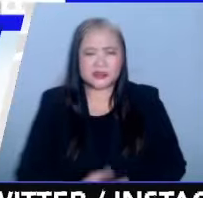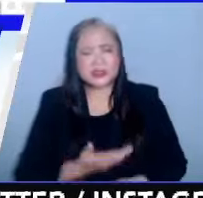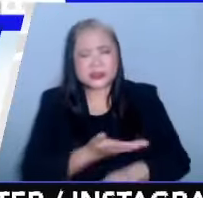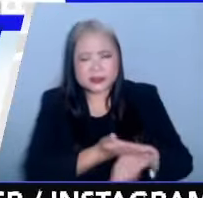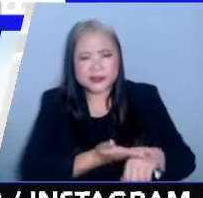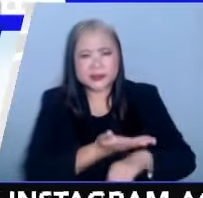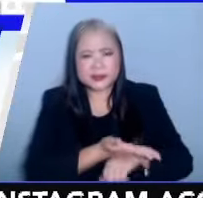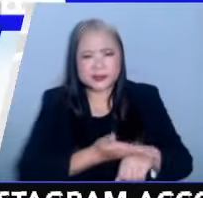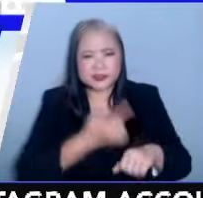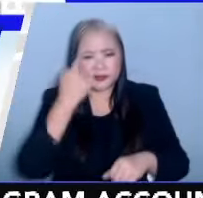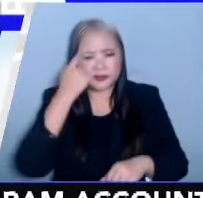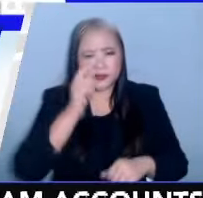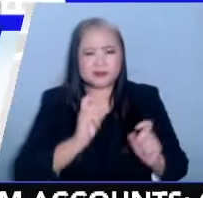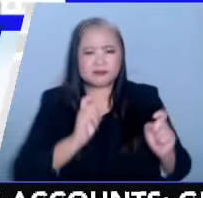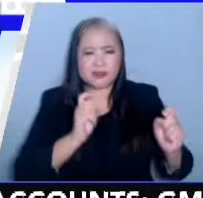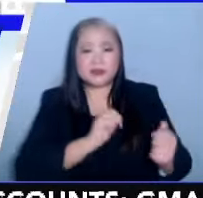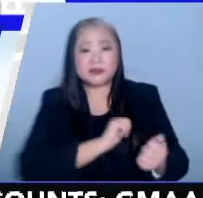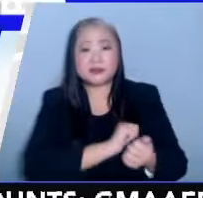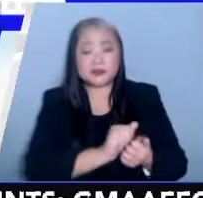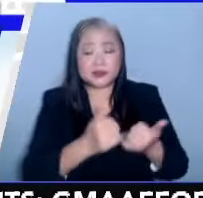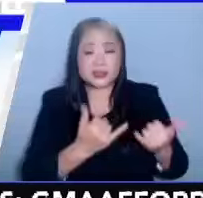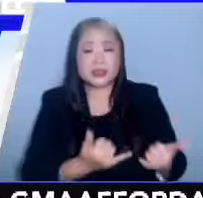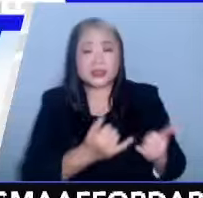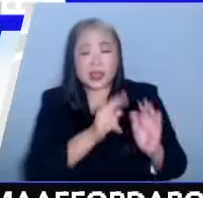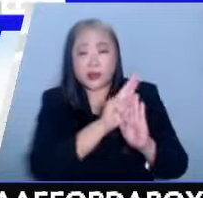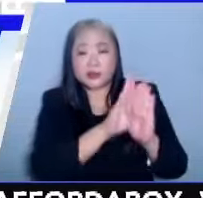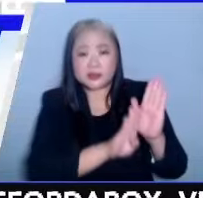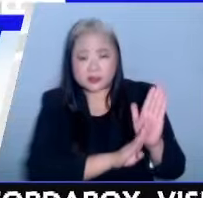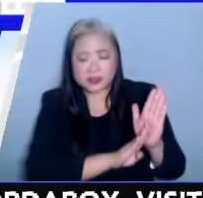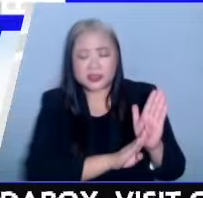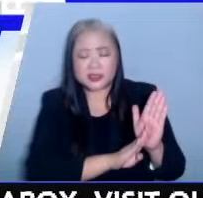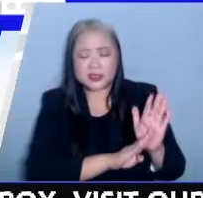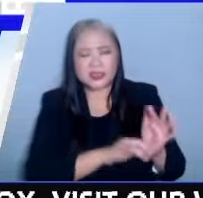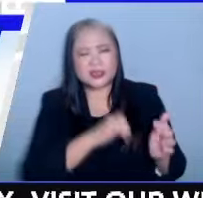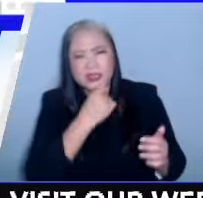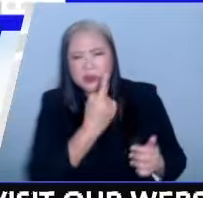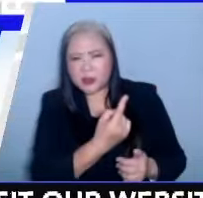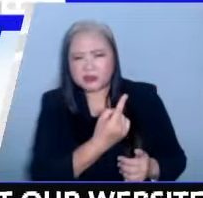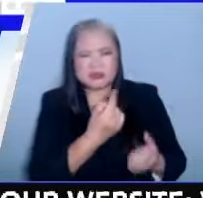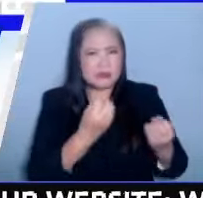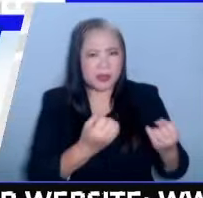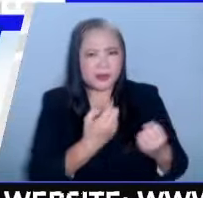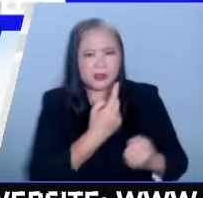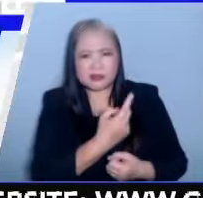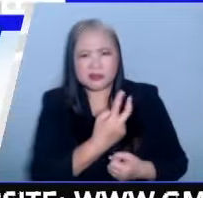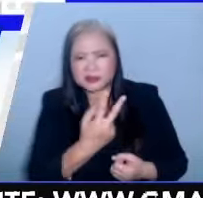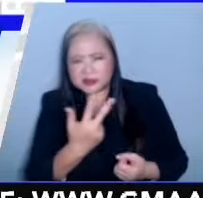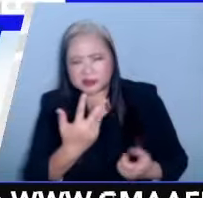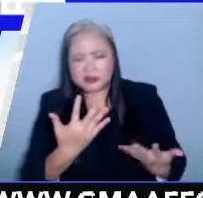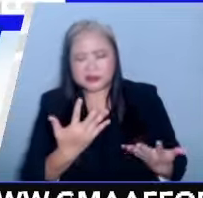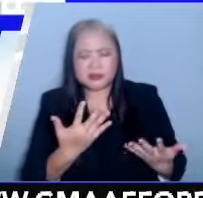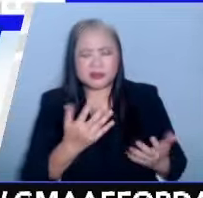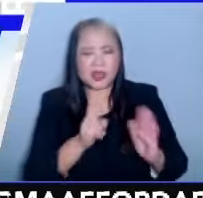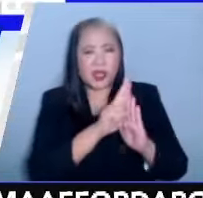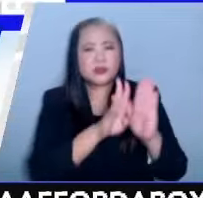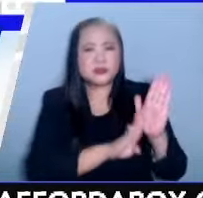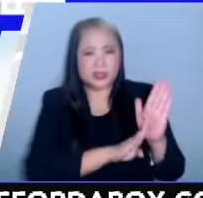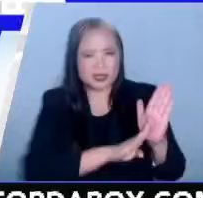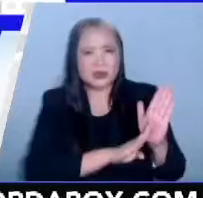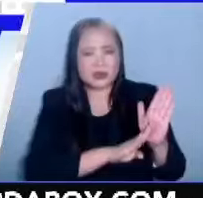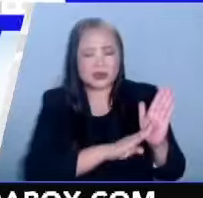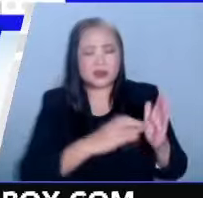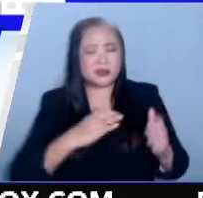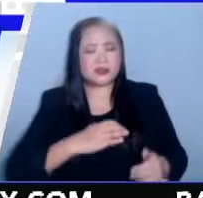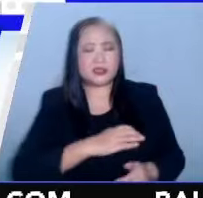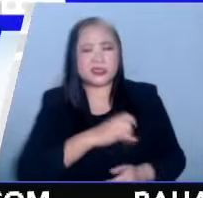immediate passage of this bills no Hindi lang naman isa yan maraming bills iyan no Ah talaga Hong Kailangan Kailangan na nating ipasa